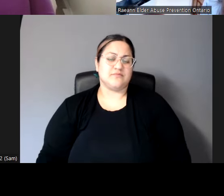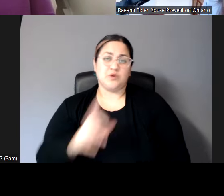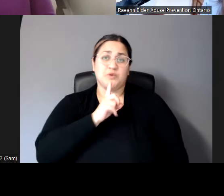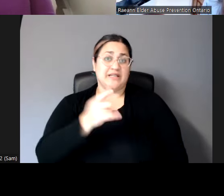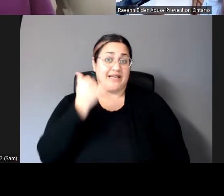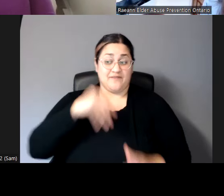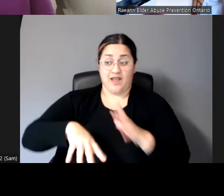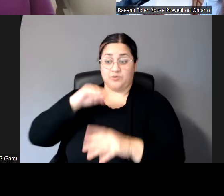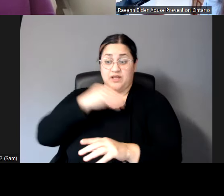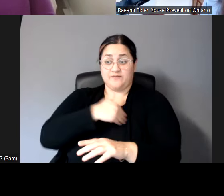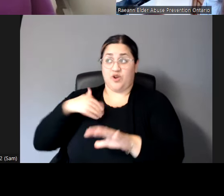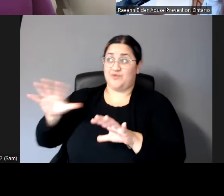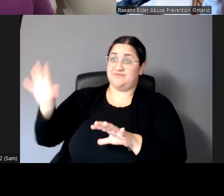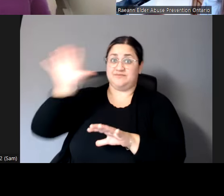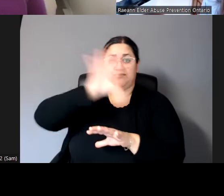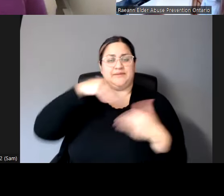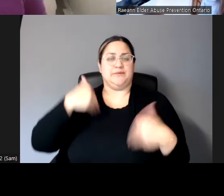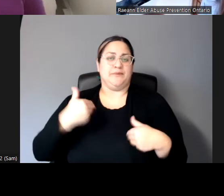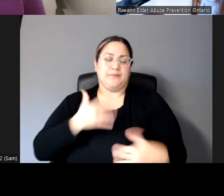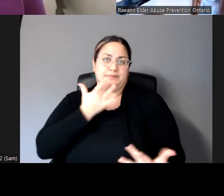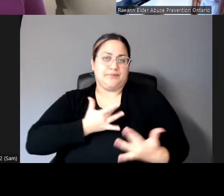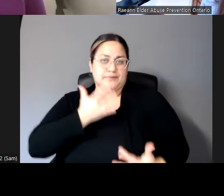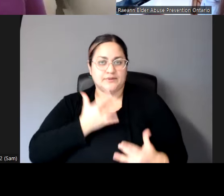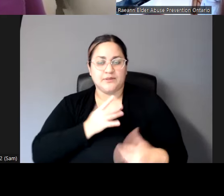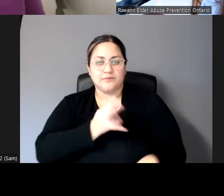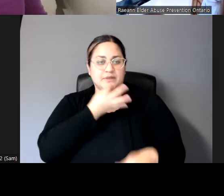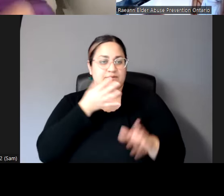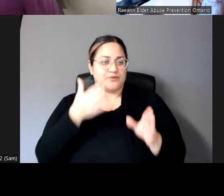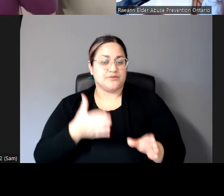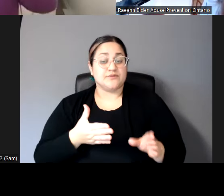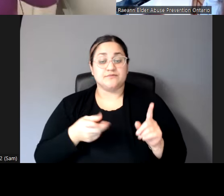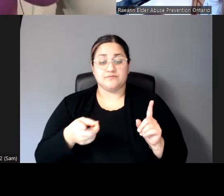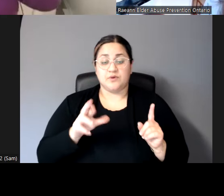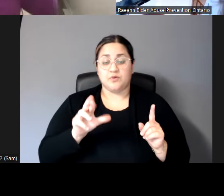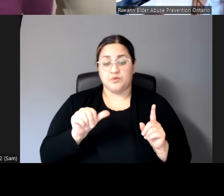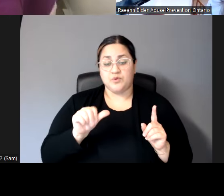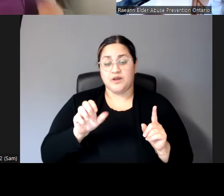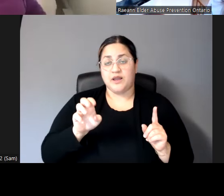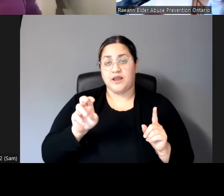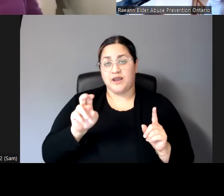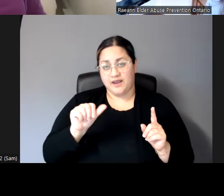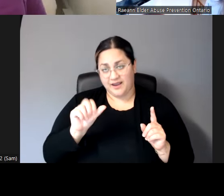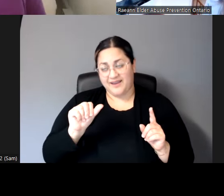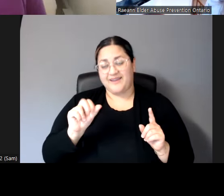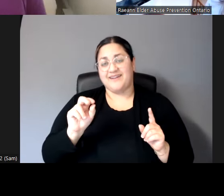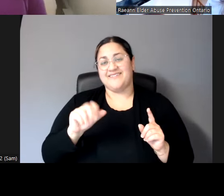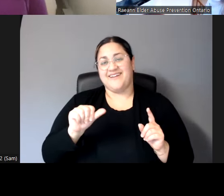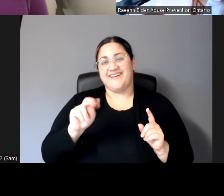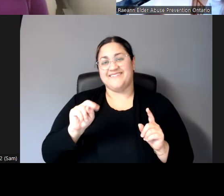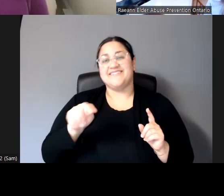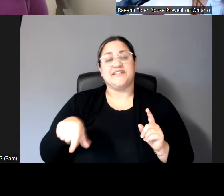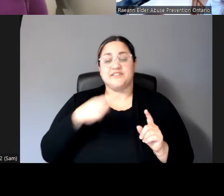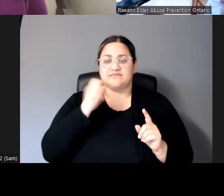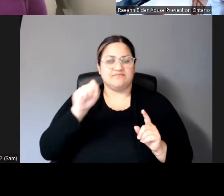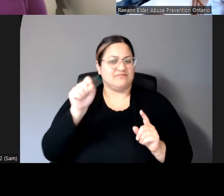type of specialists that you need. Yeah, the geography and transportation, there's so many factors that we brought up at the very beginning of this webinar too